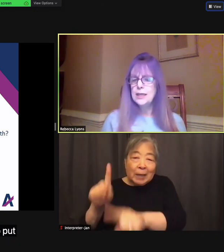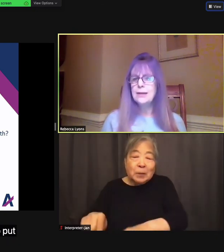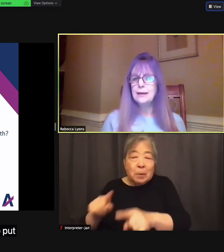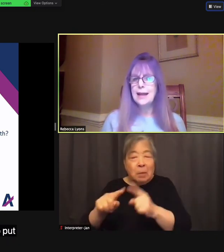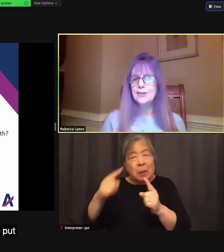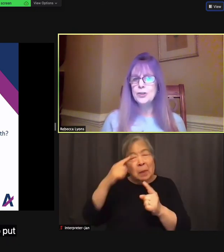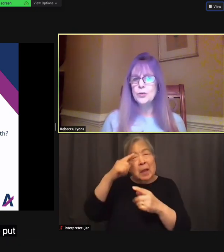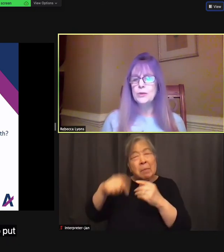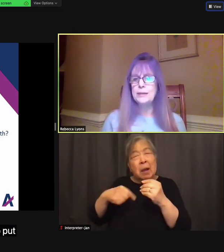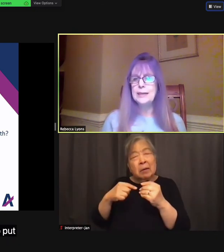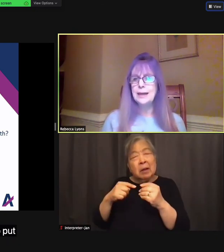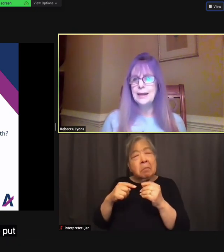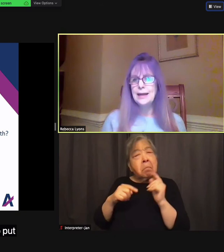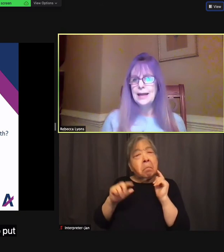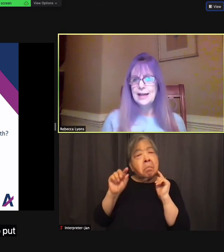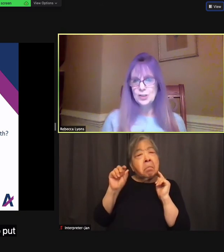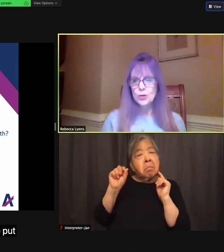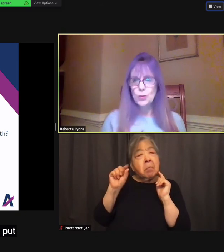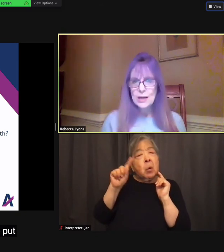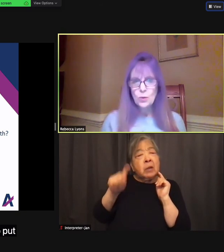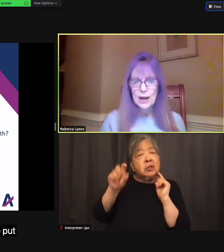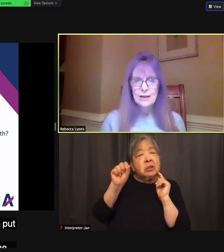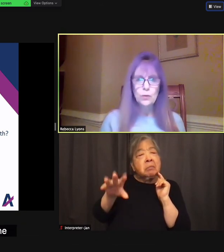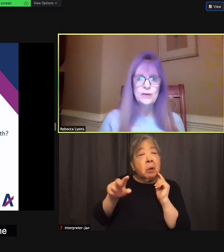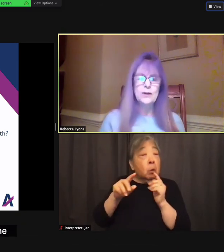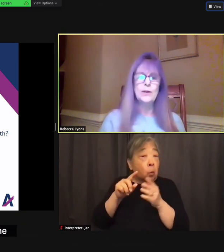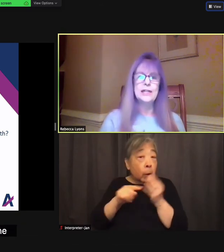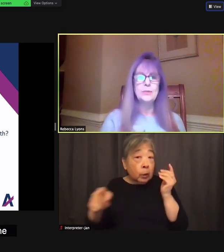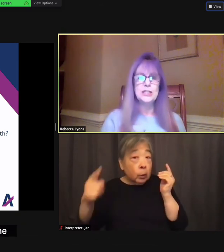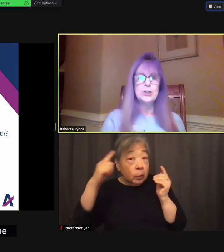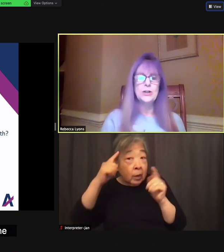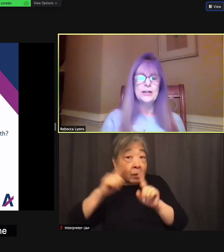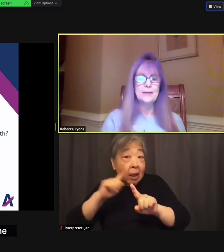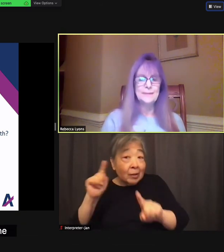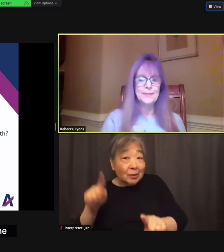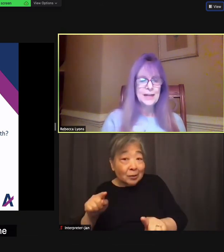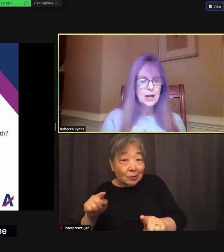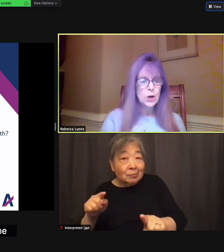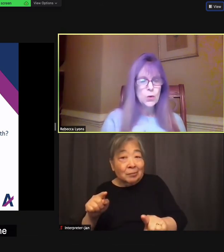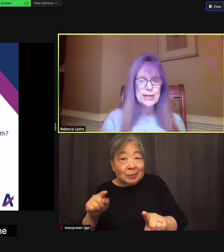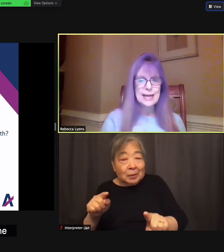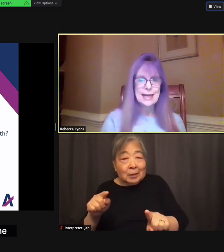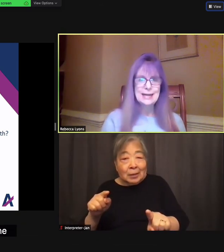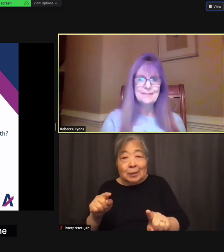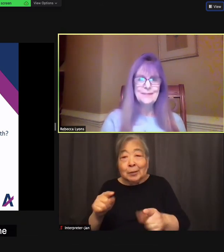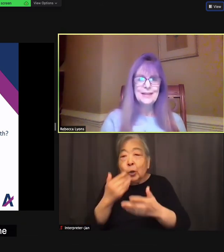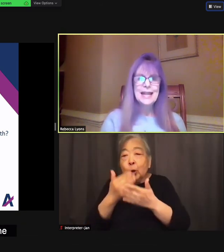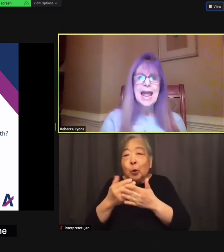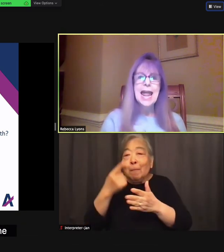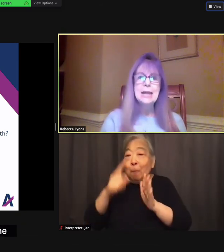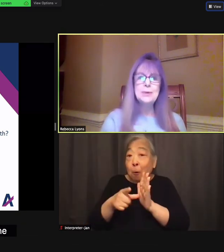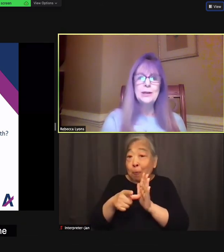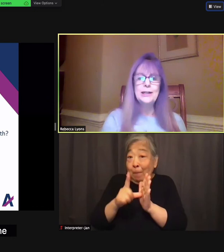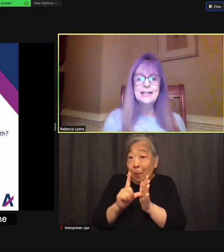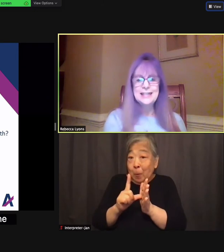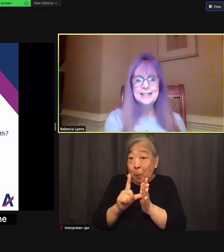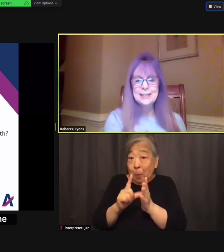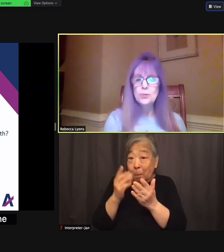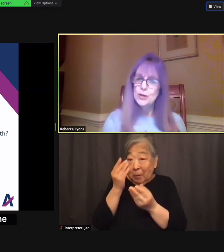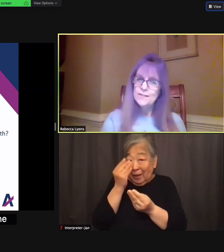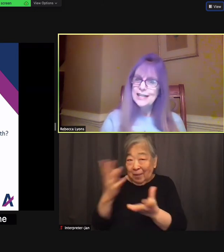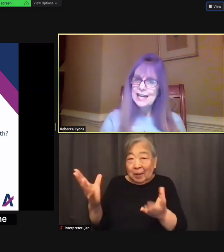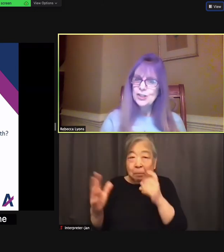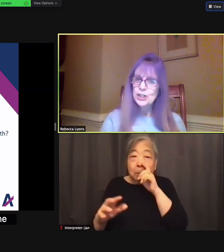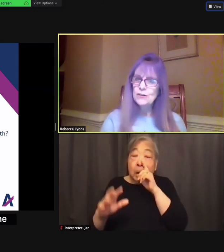you think the answer would be. And it's a great way of reviewing the material. Okay, ABLE is